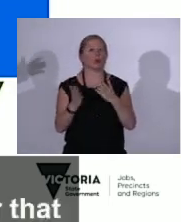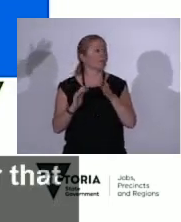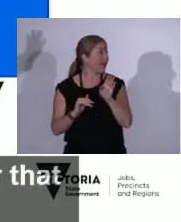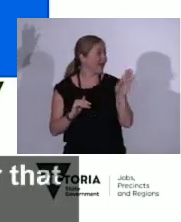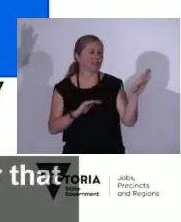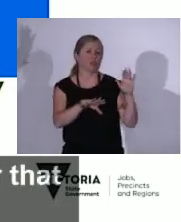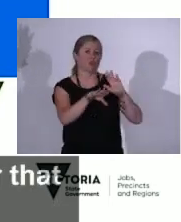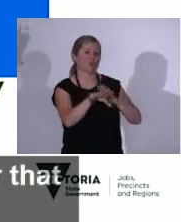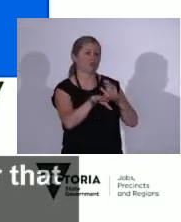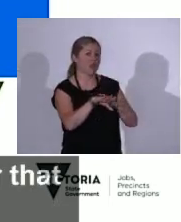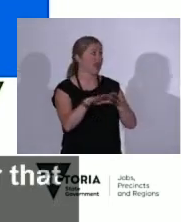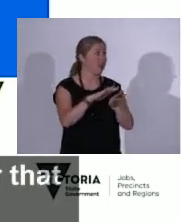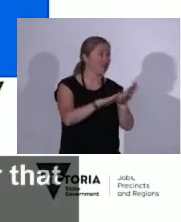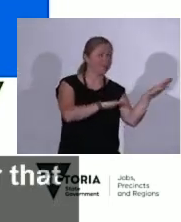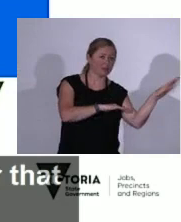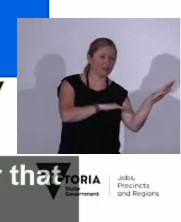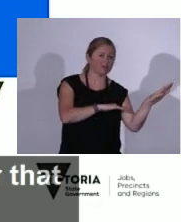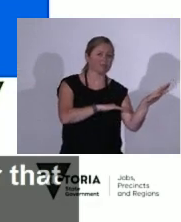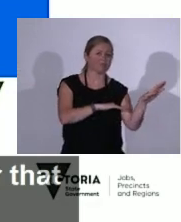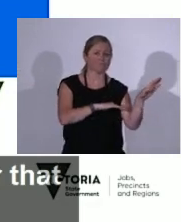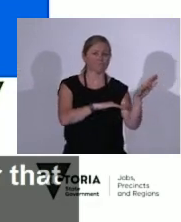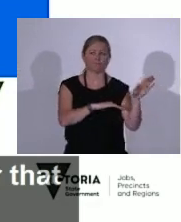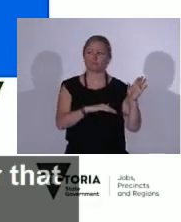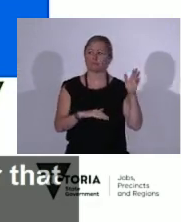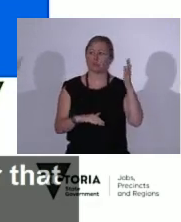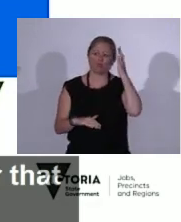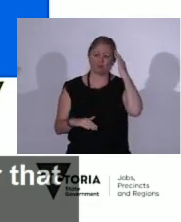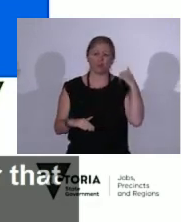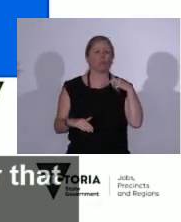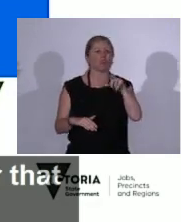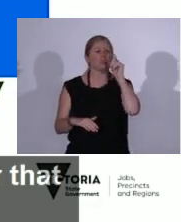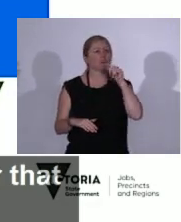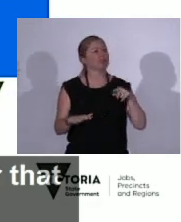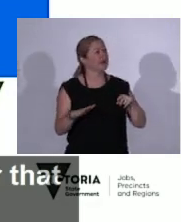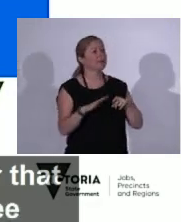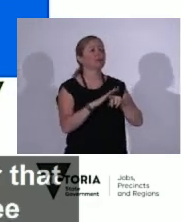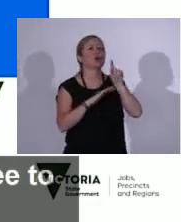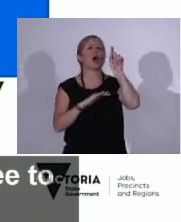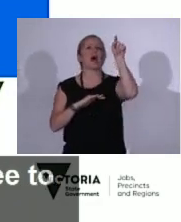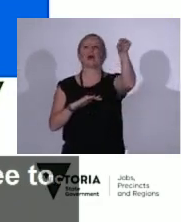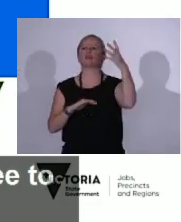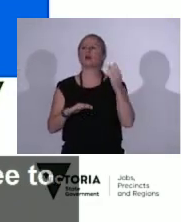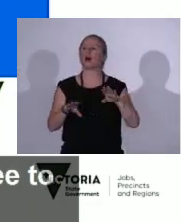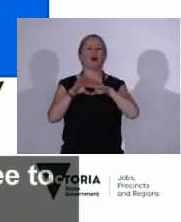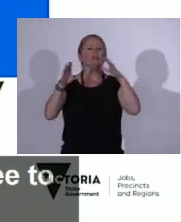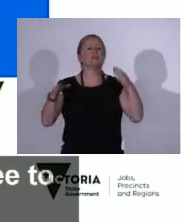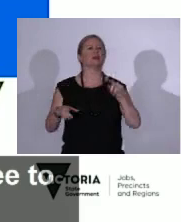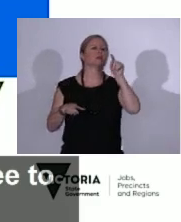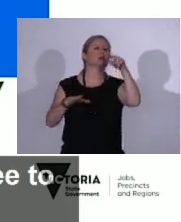right and then around to the left. Feel free to walk outside if you like. There's some tables outside,